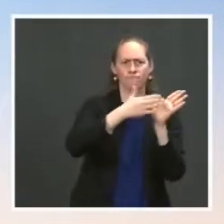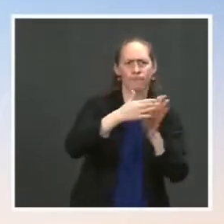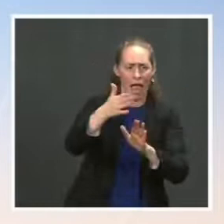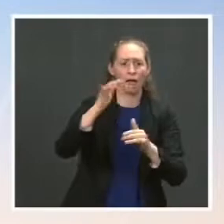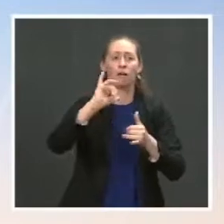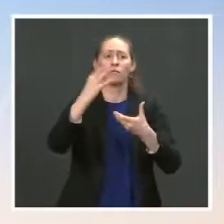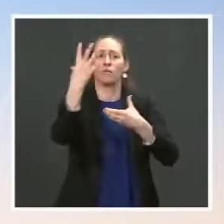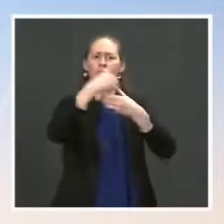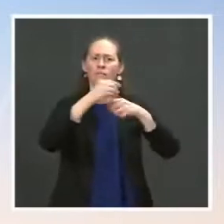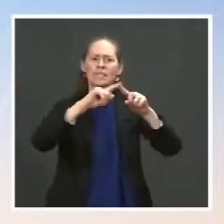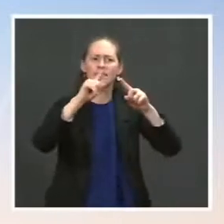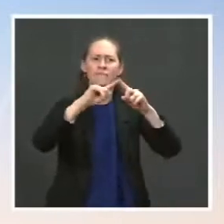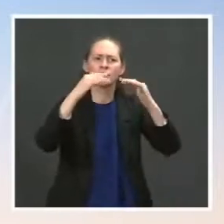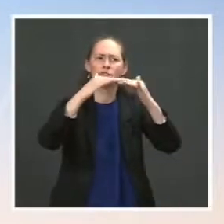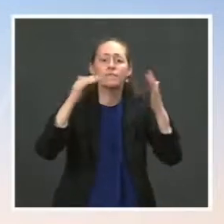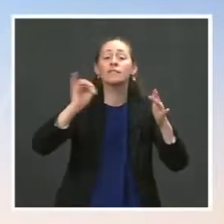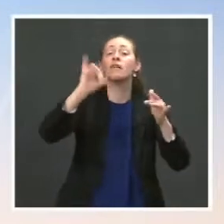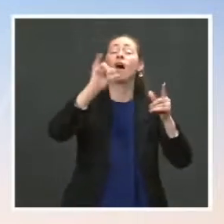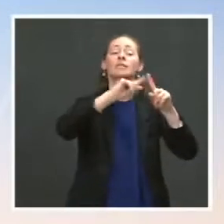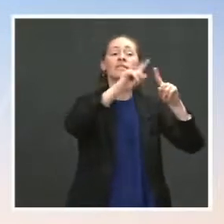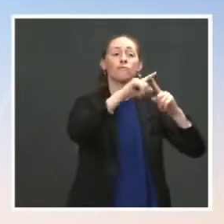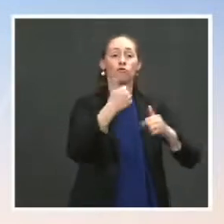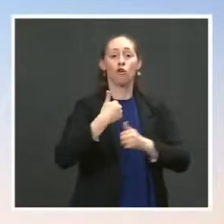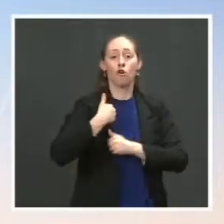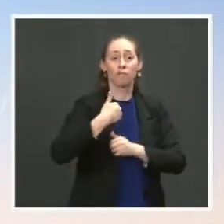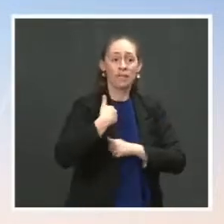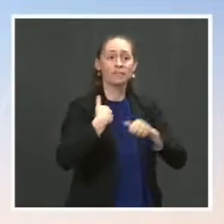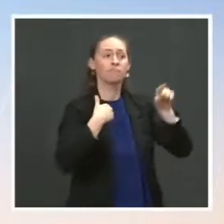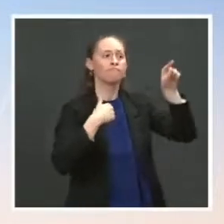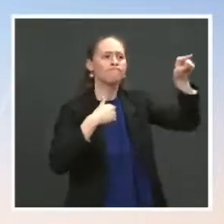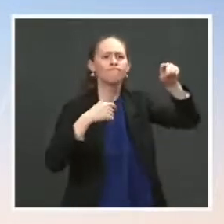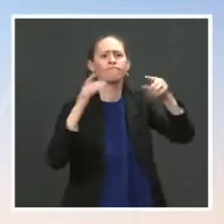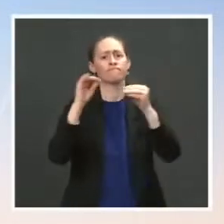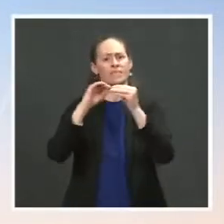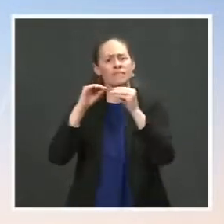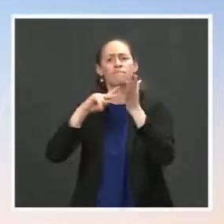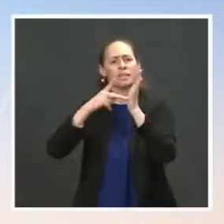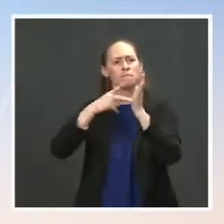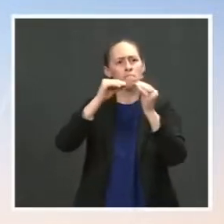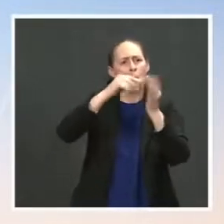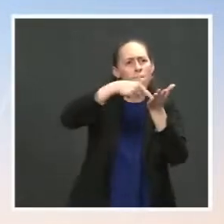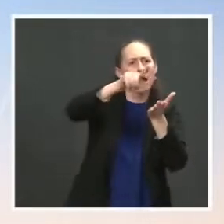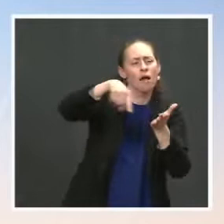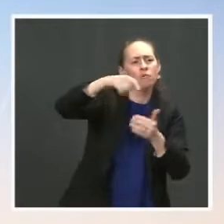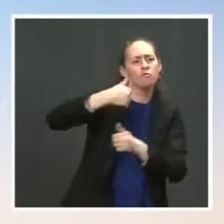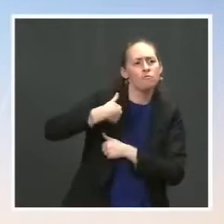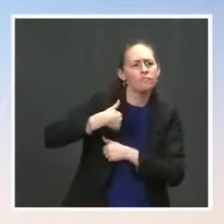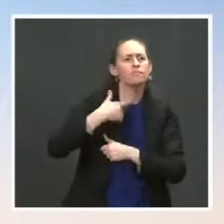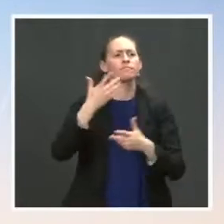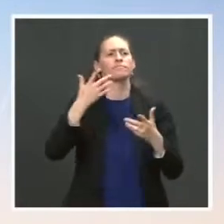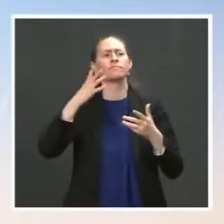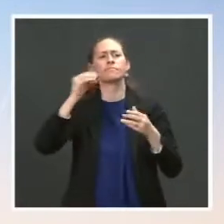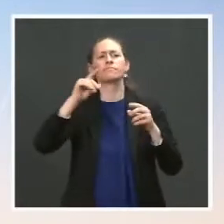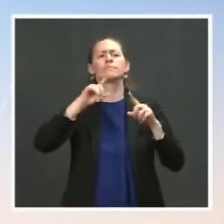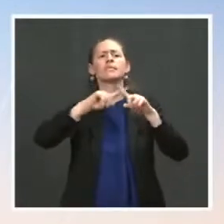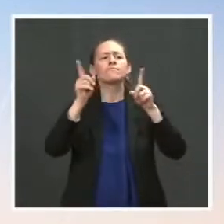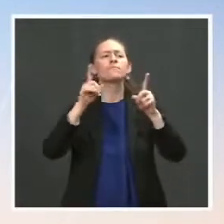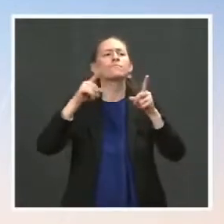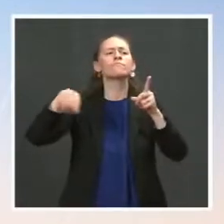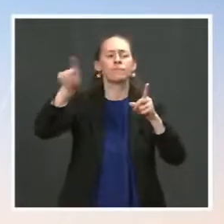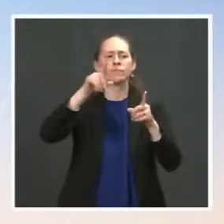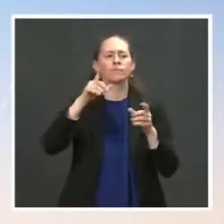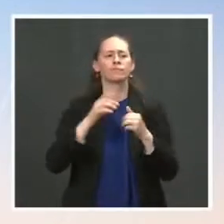of it goes to military and civilian pay increases, or that's what is proposed, prioritizing defense investments in climate resilience and